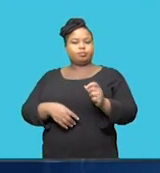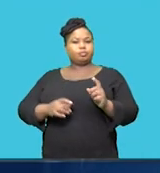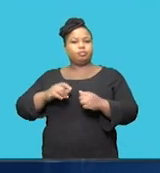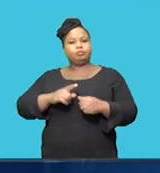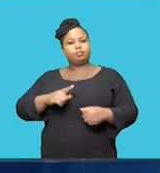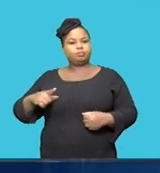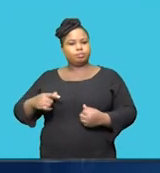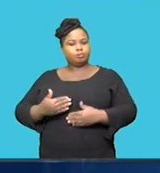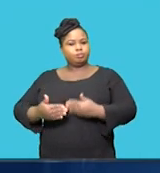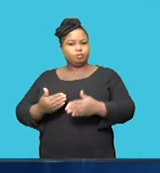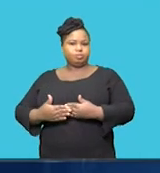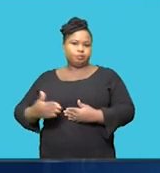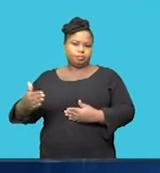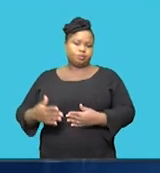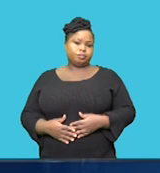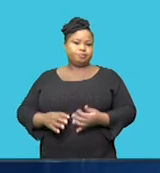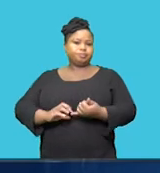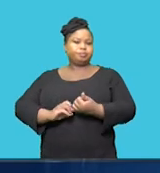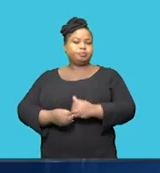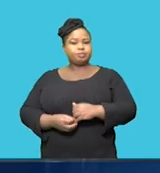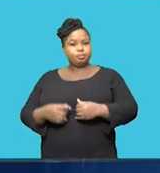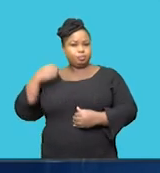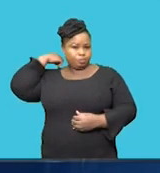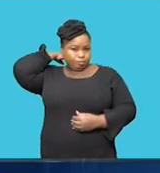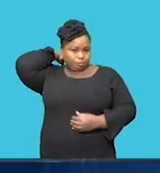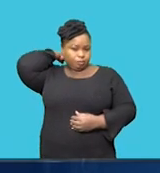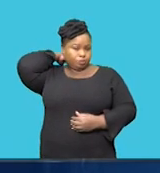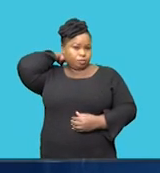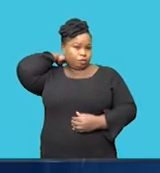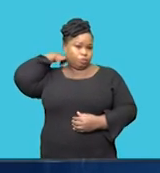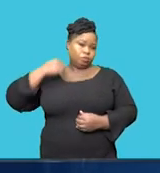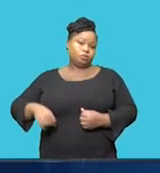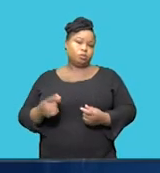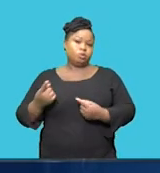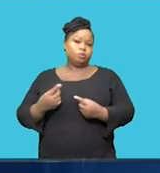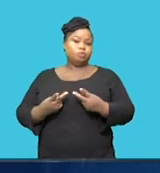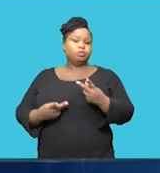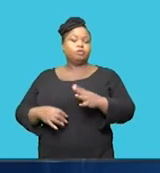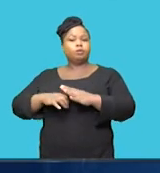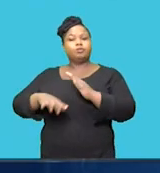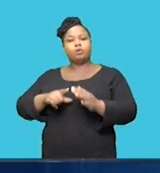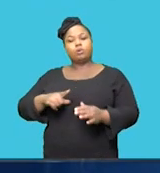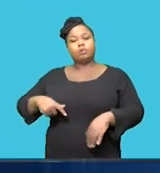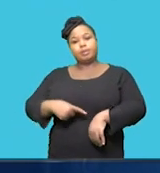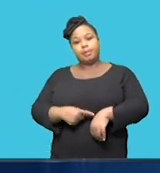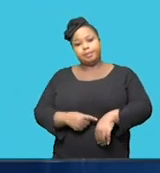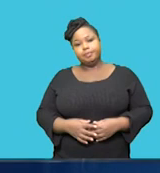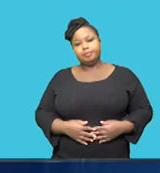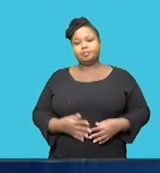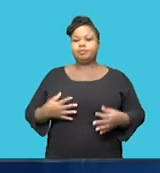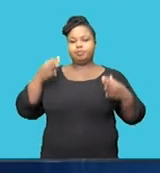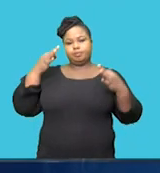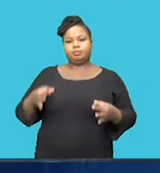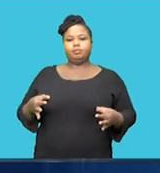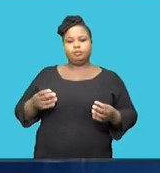protracted process and attempted to extend an olive branch for such a long time, the decision would